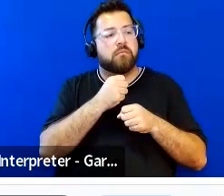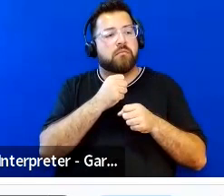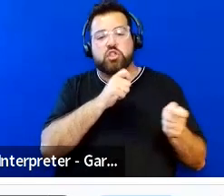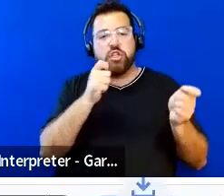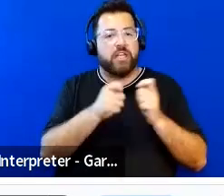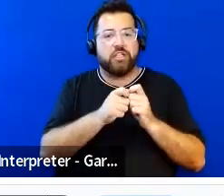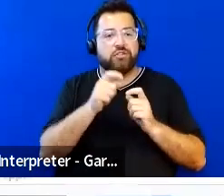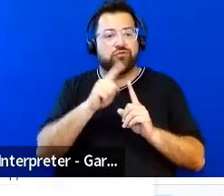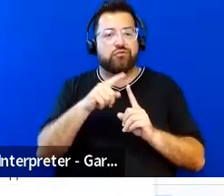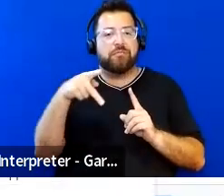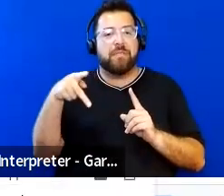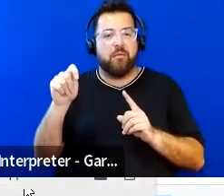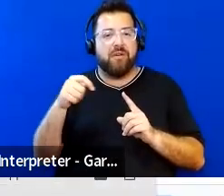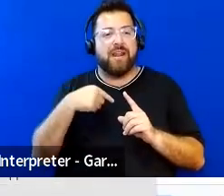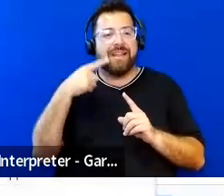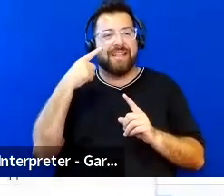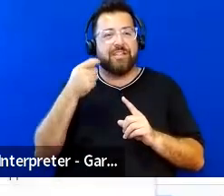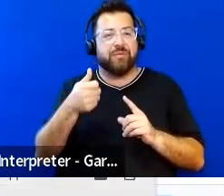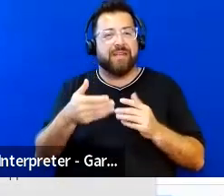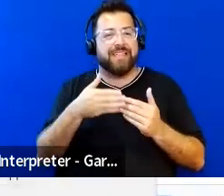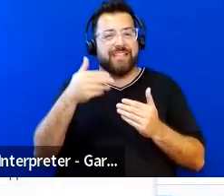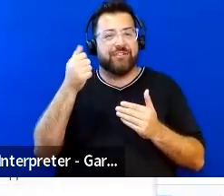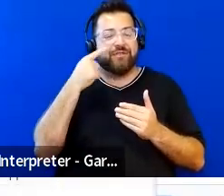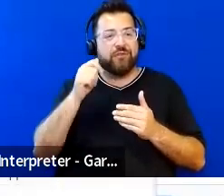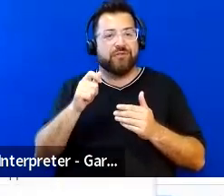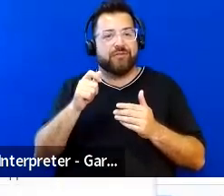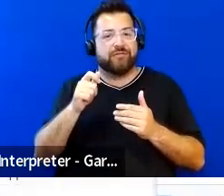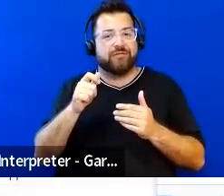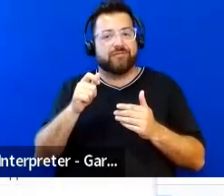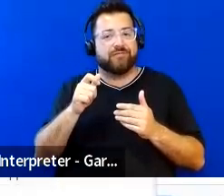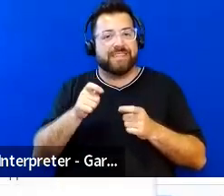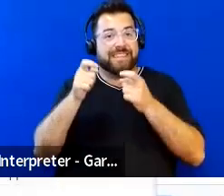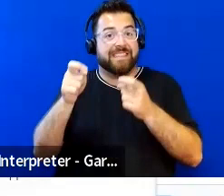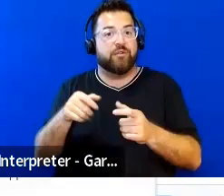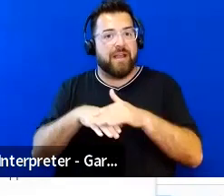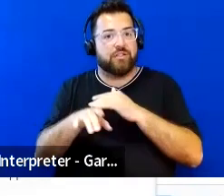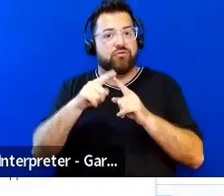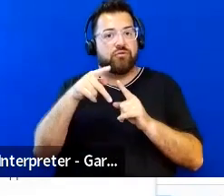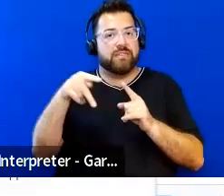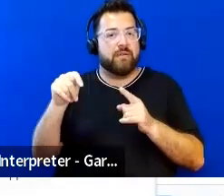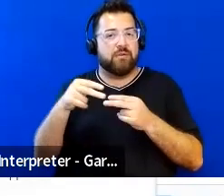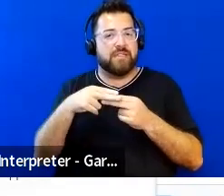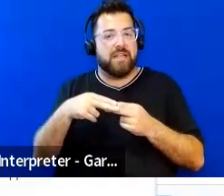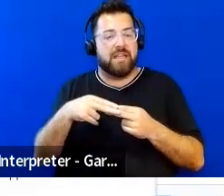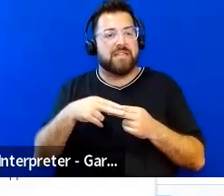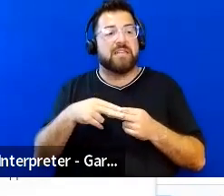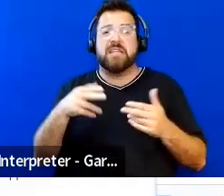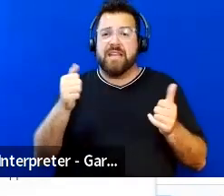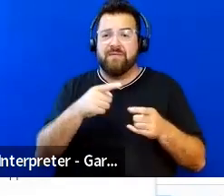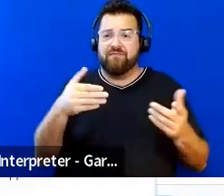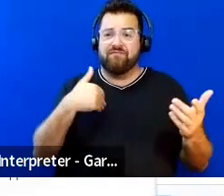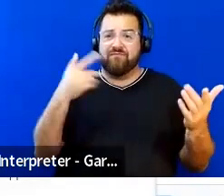PowerPoint. I think it's a little easier to share that way. Does anybody have any